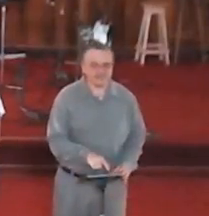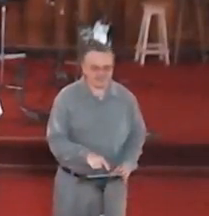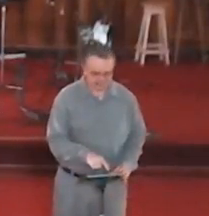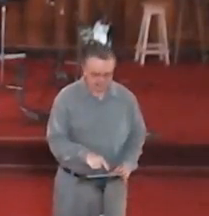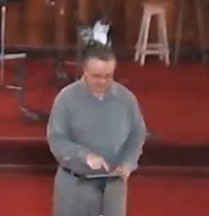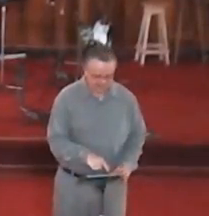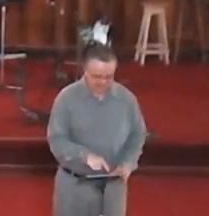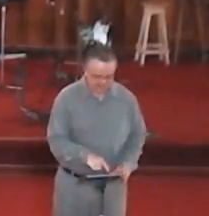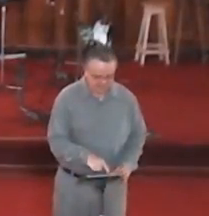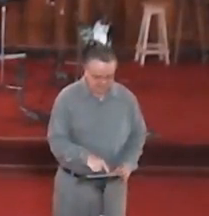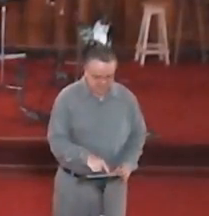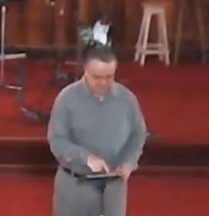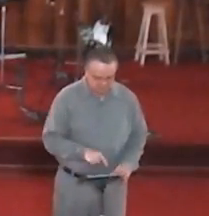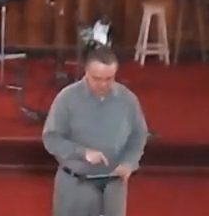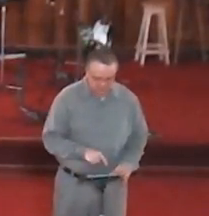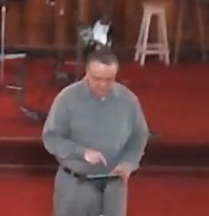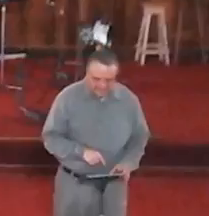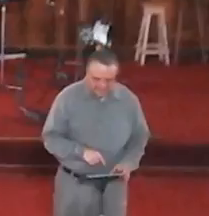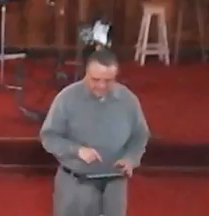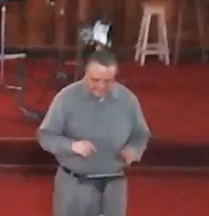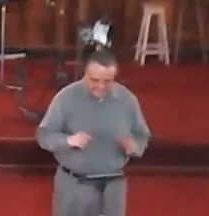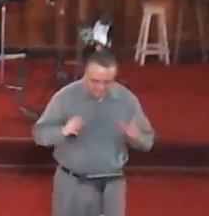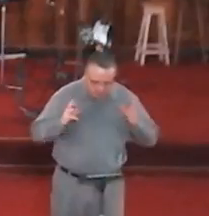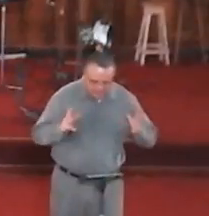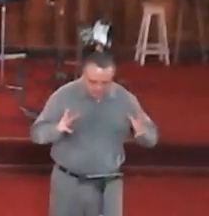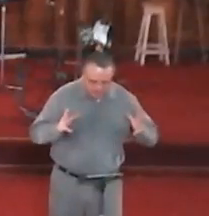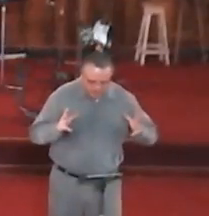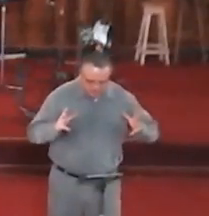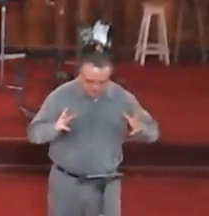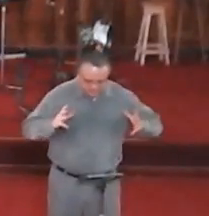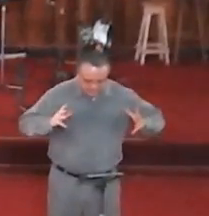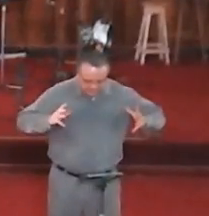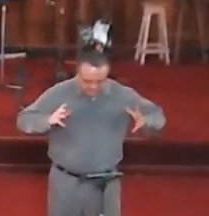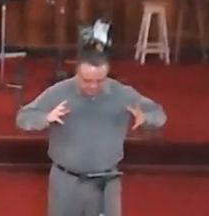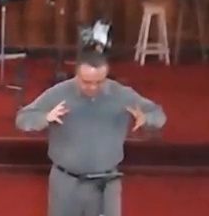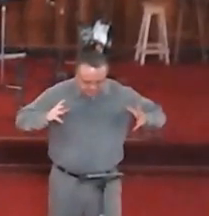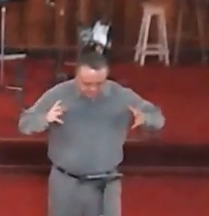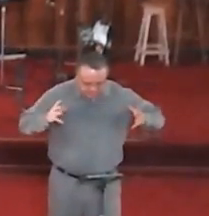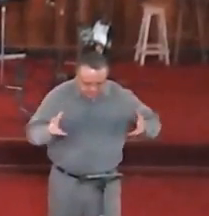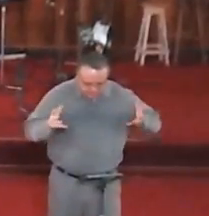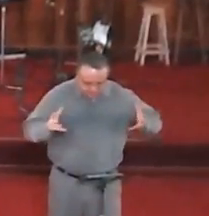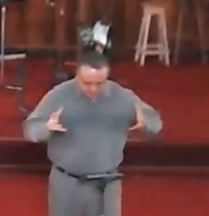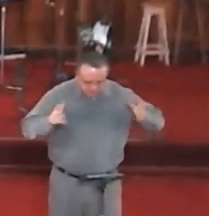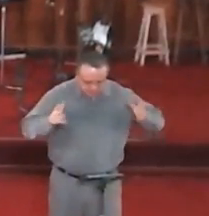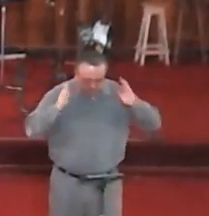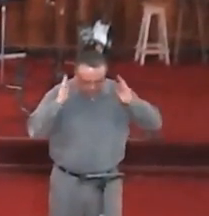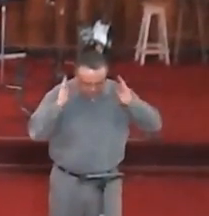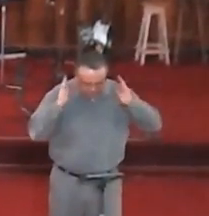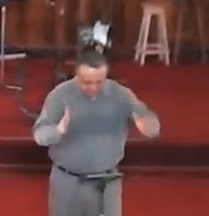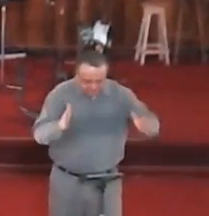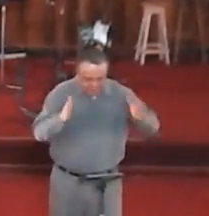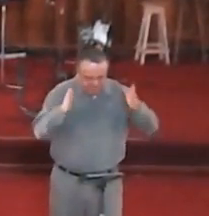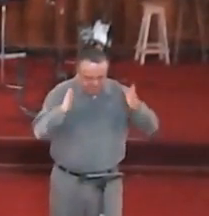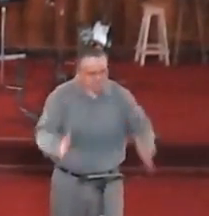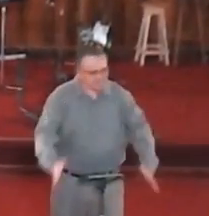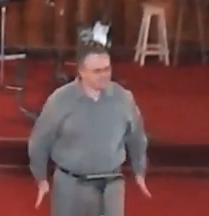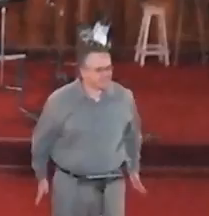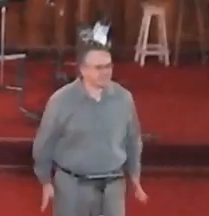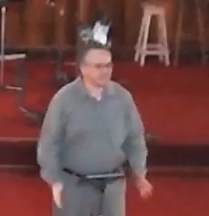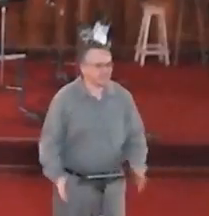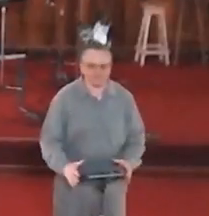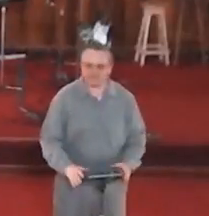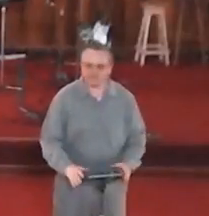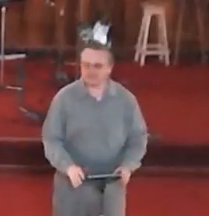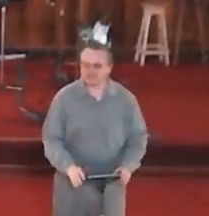vary depending on your translation. Pero él animó a todos a hacer el firme propósito de permanecer fieles